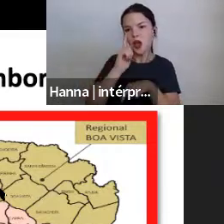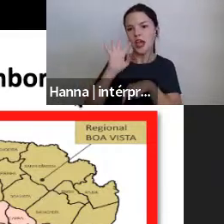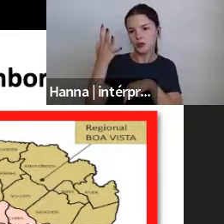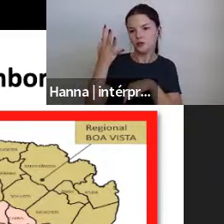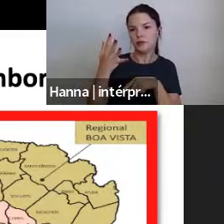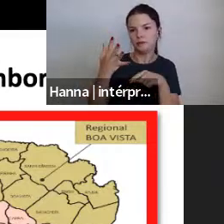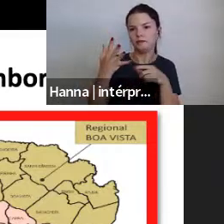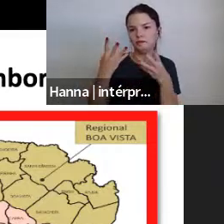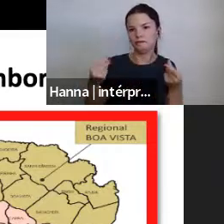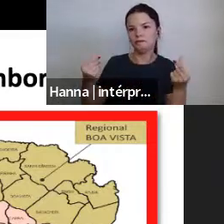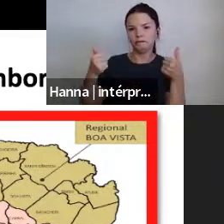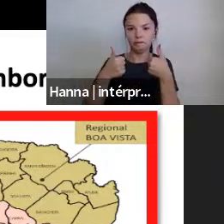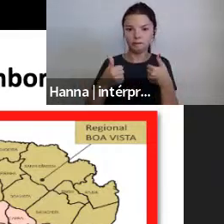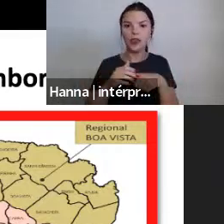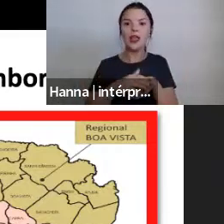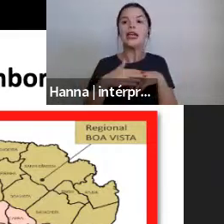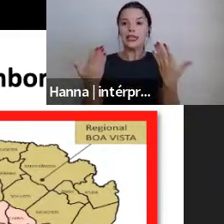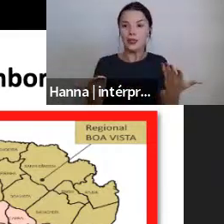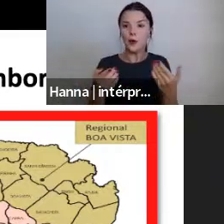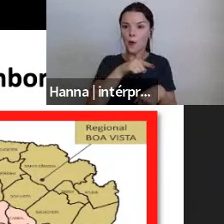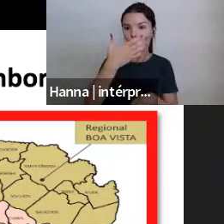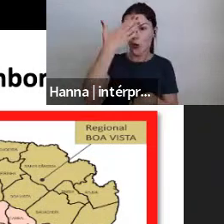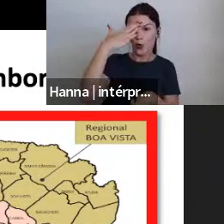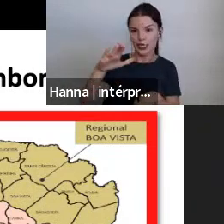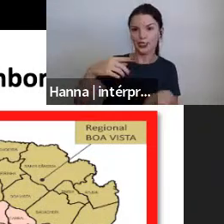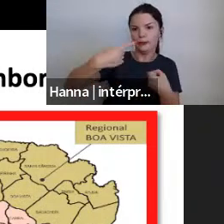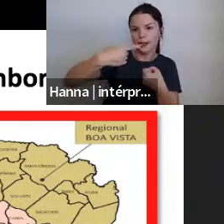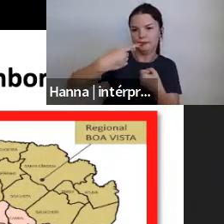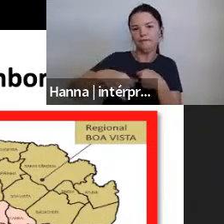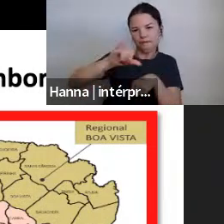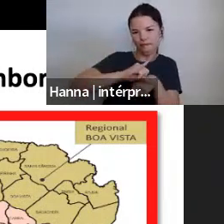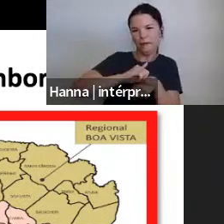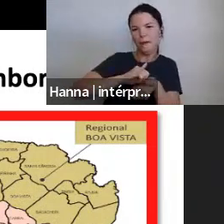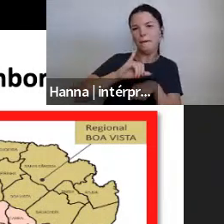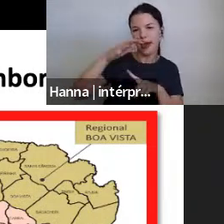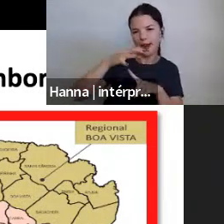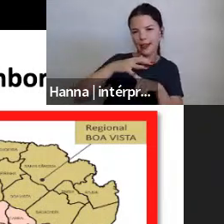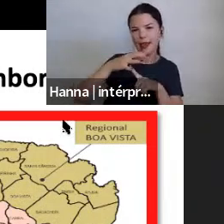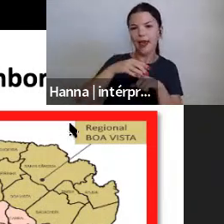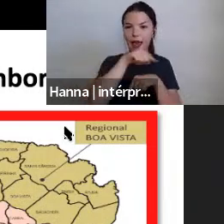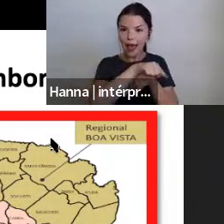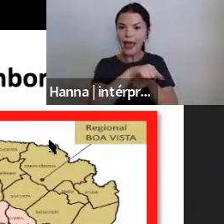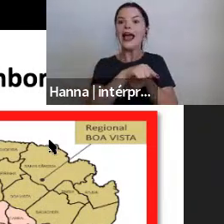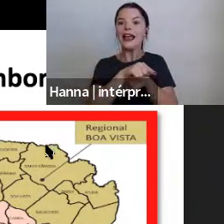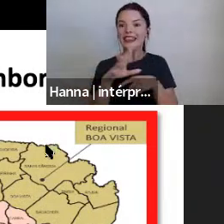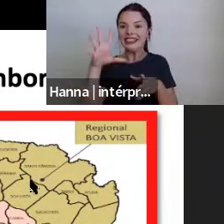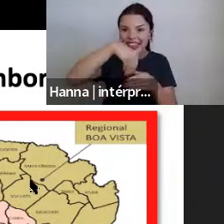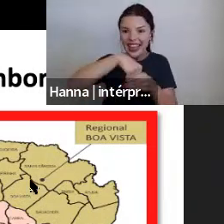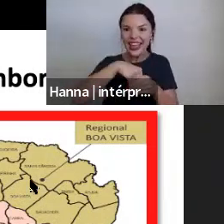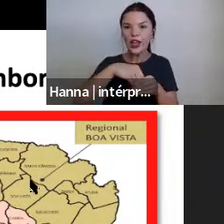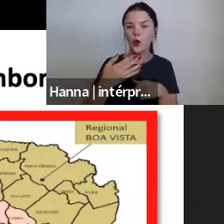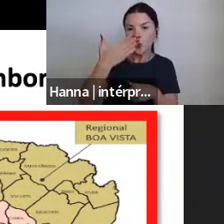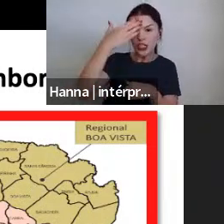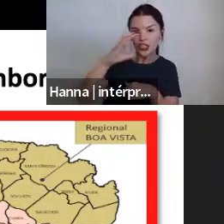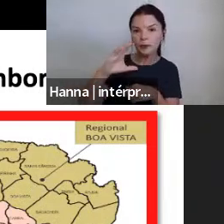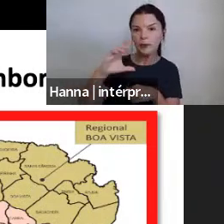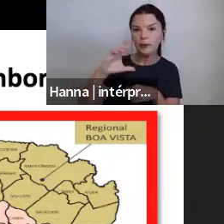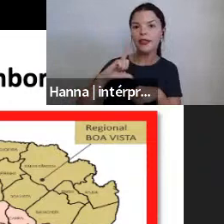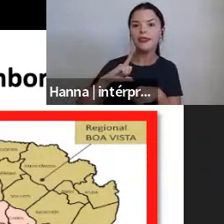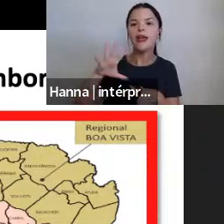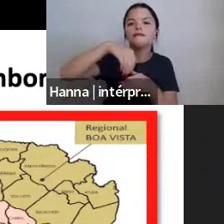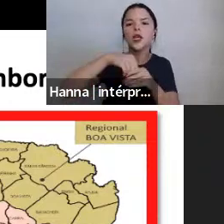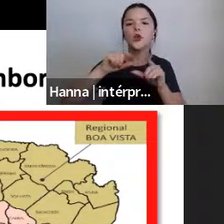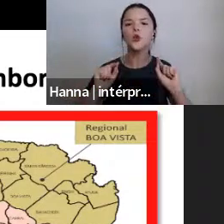So Curitiba is composed of 75 neighborhoods, okay?